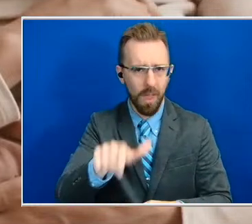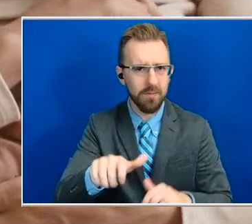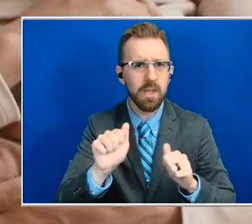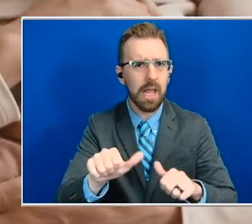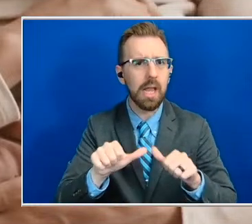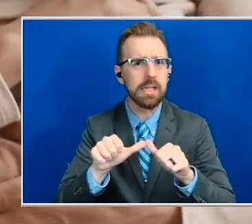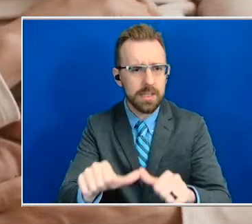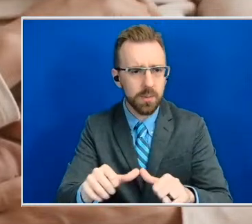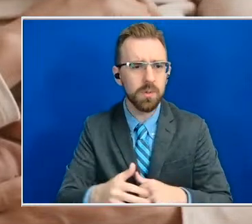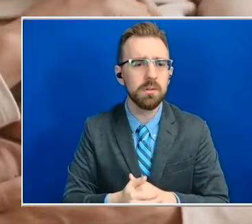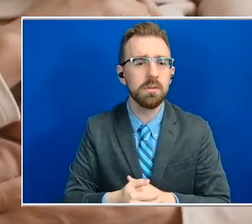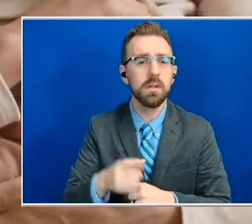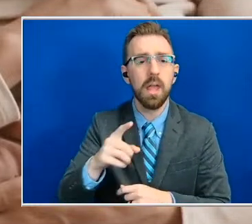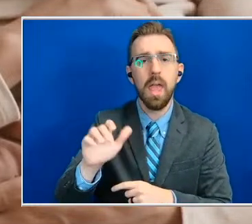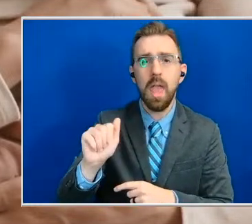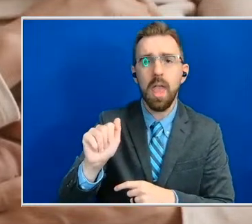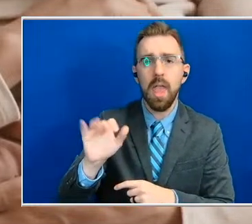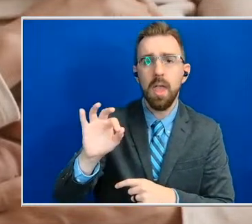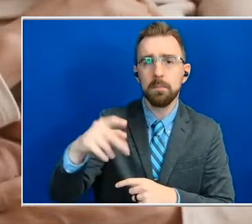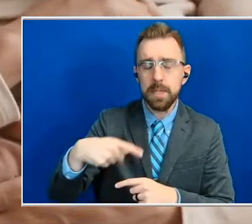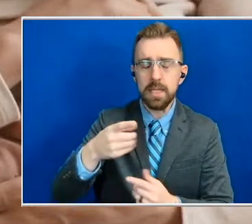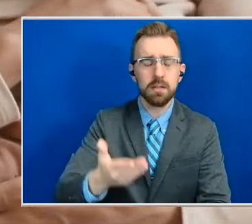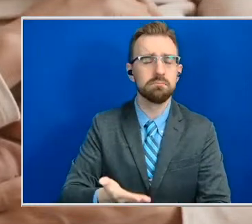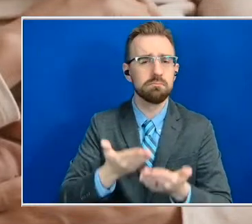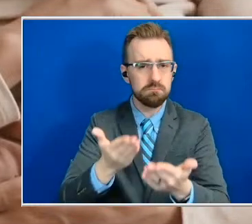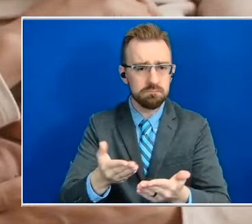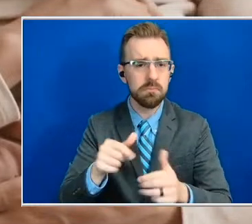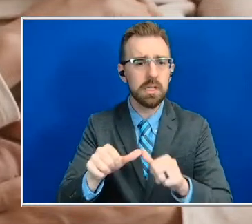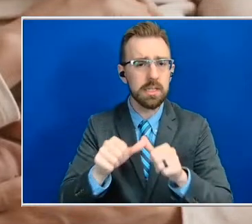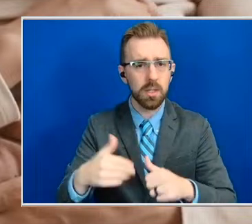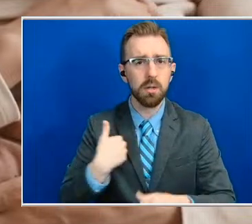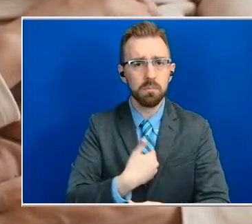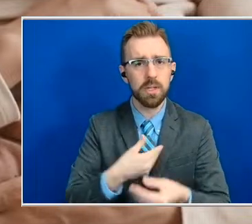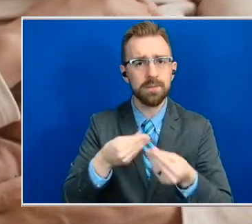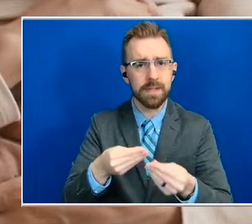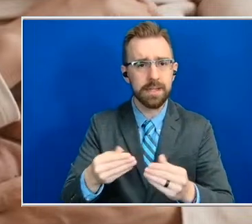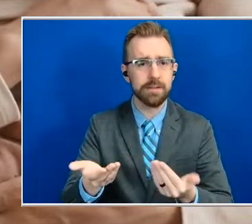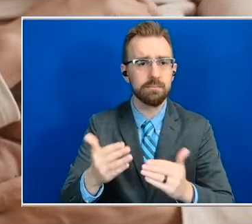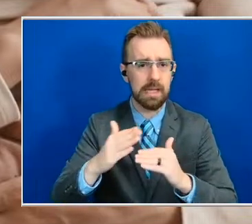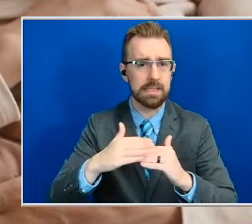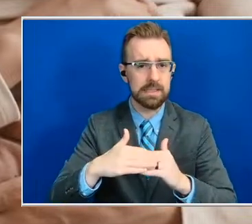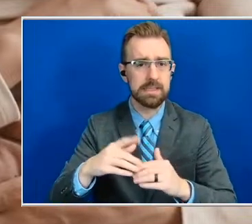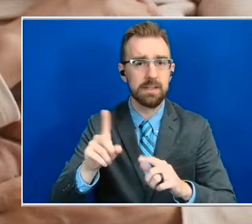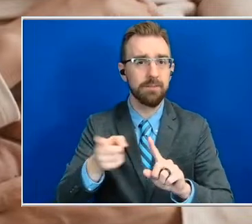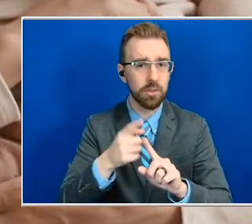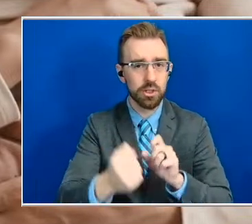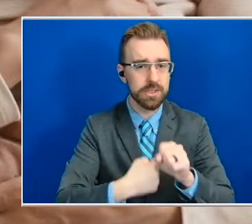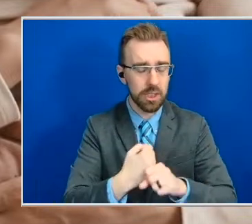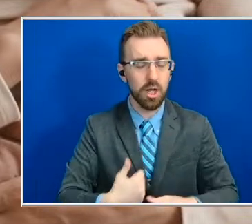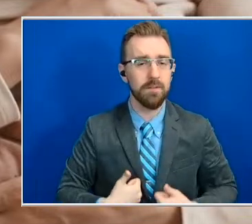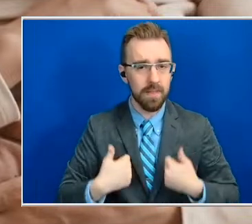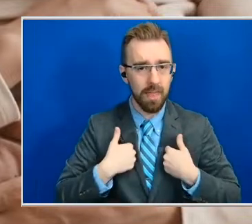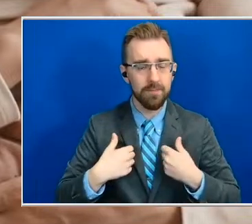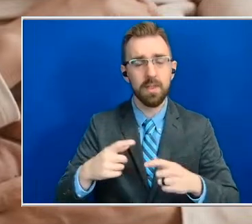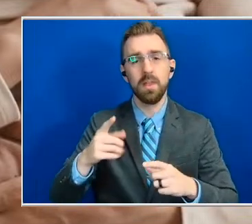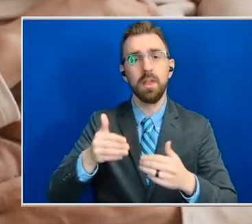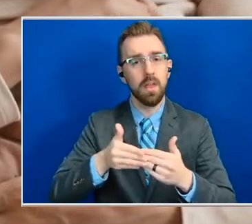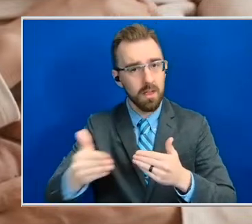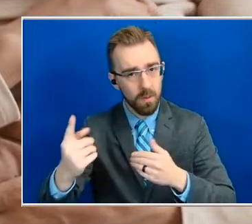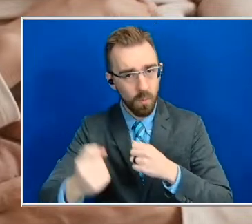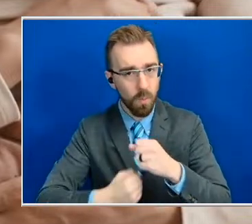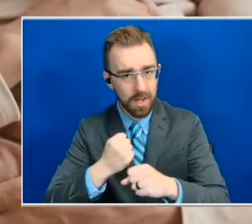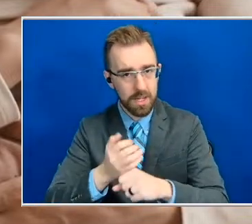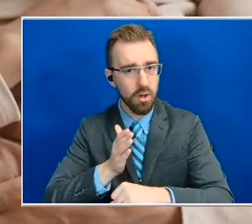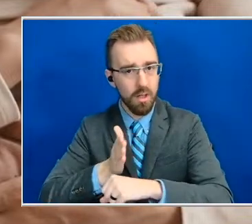American Academy of Family Practice, suggests that you continue breastfeeding at least until the first year of life and continue beyond that, as long as